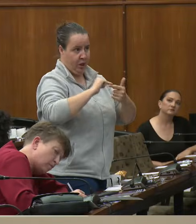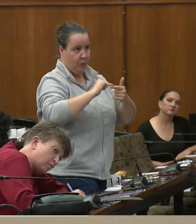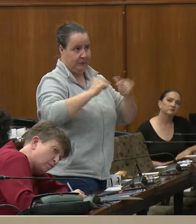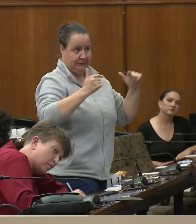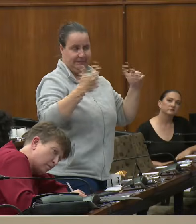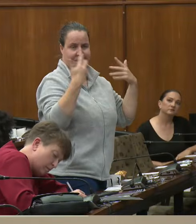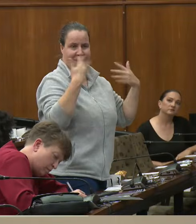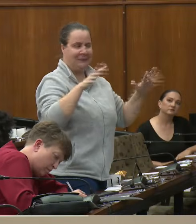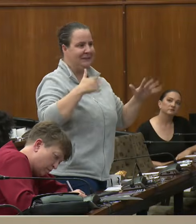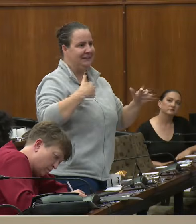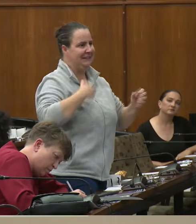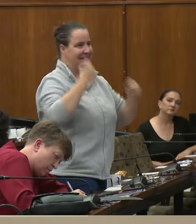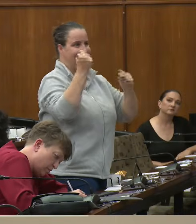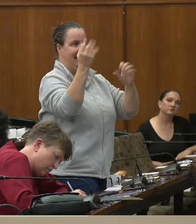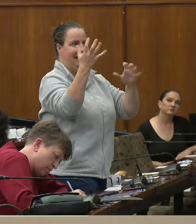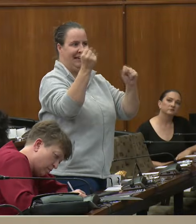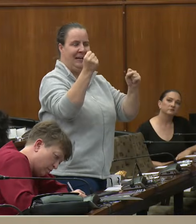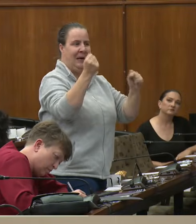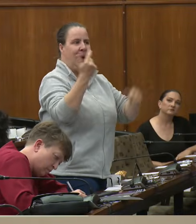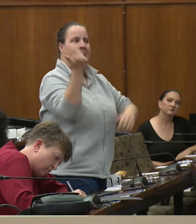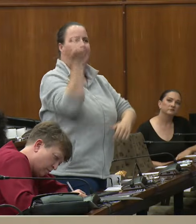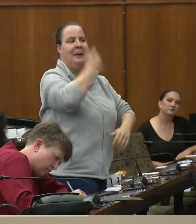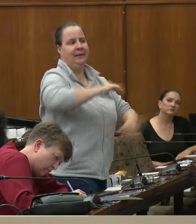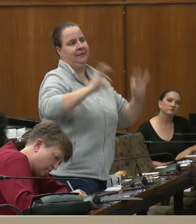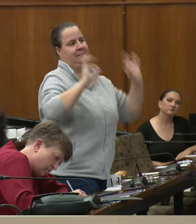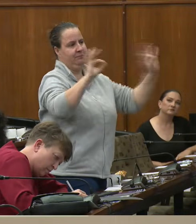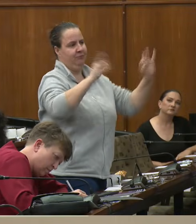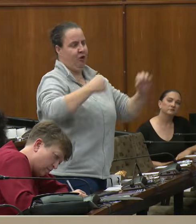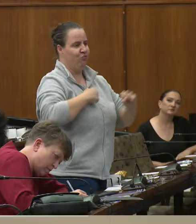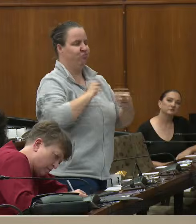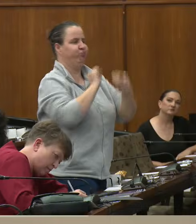for example, I've got an MA degree in linguistics,